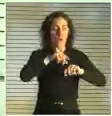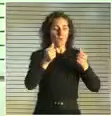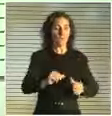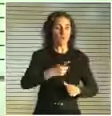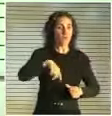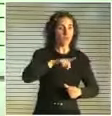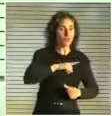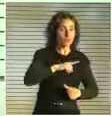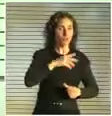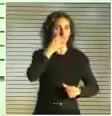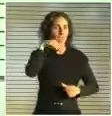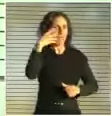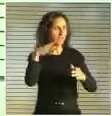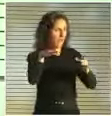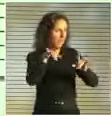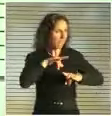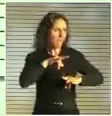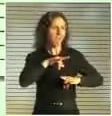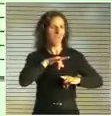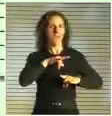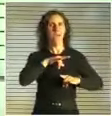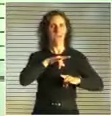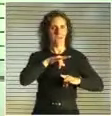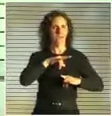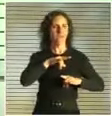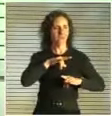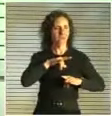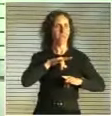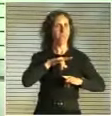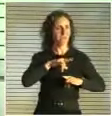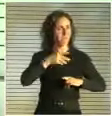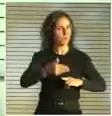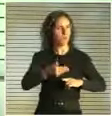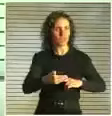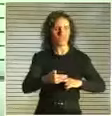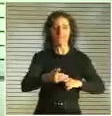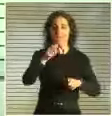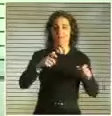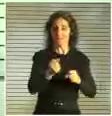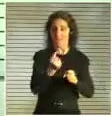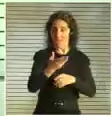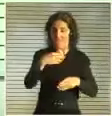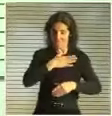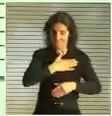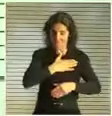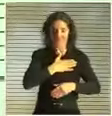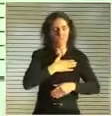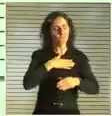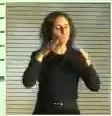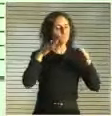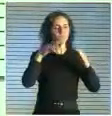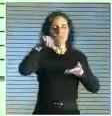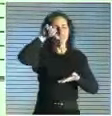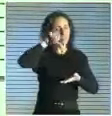them, because our employees are the core of our business, more so than the buildings, although they are very important. And also